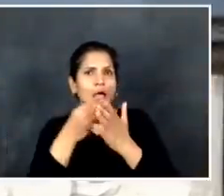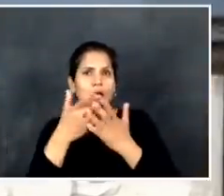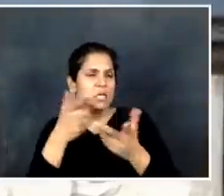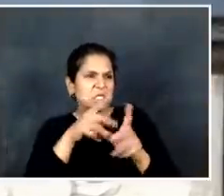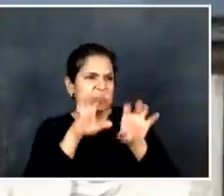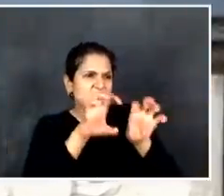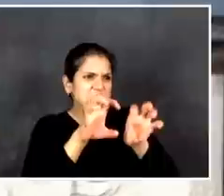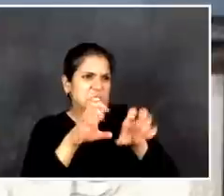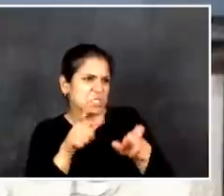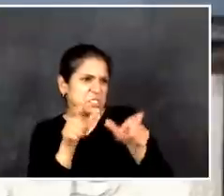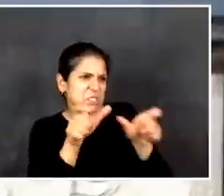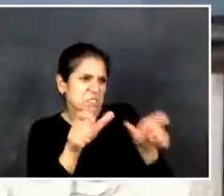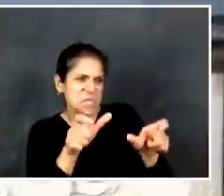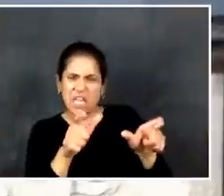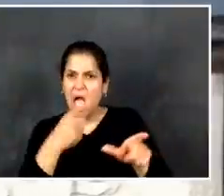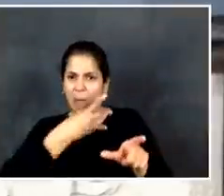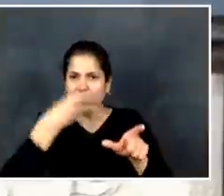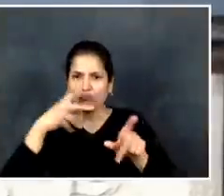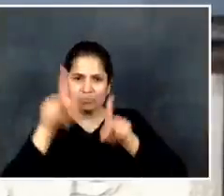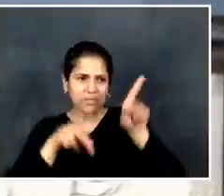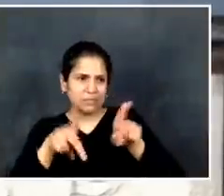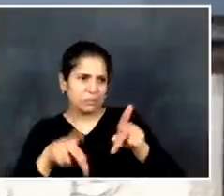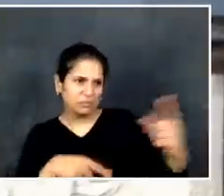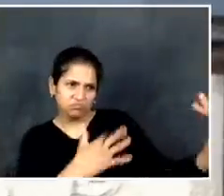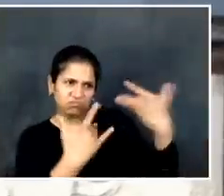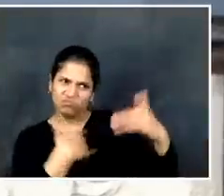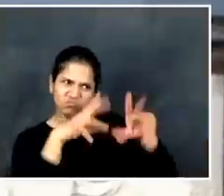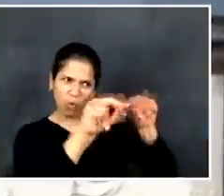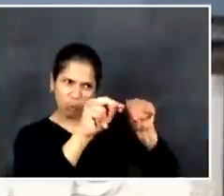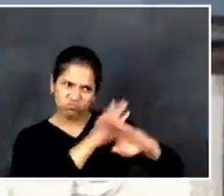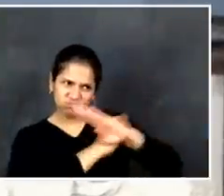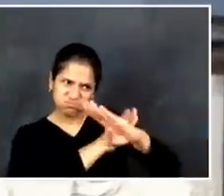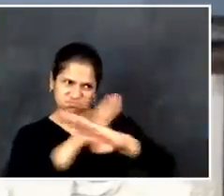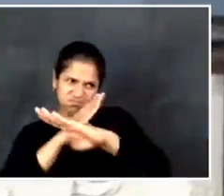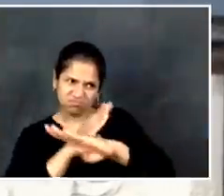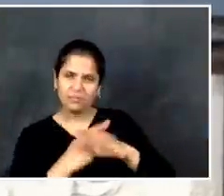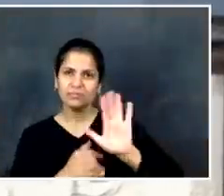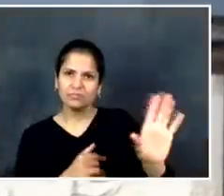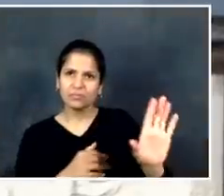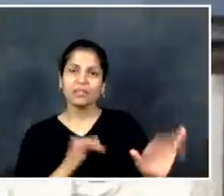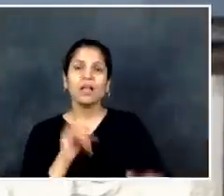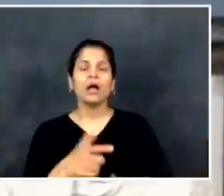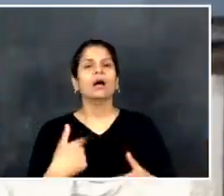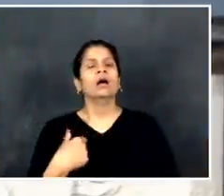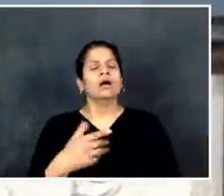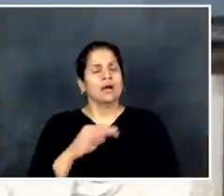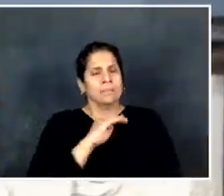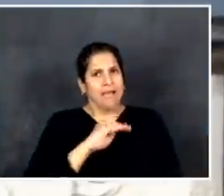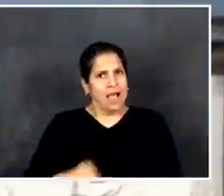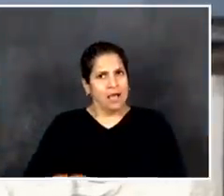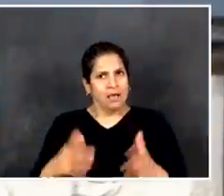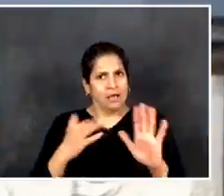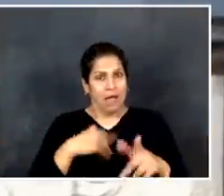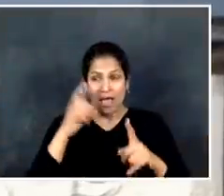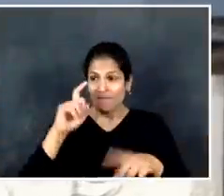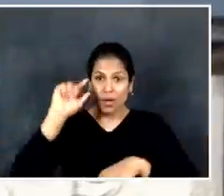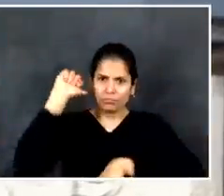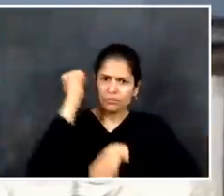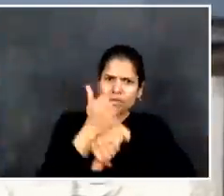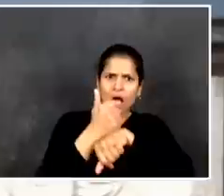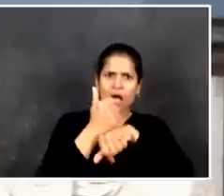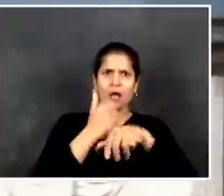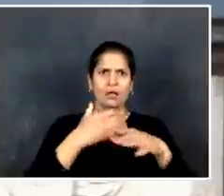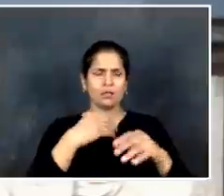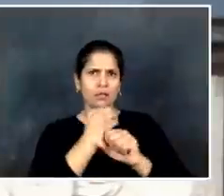kind of plan that is trying to protect us all while we deal with the pandemic. It's an exceptional situation. An honest plan